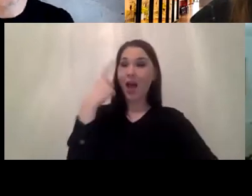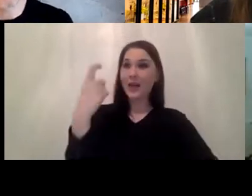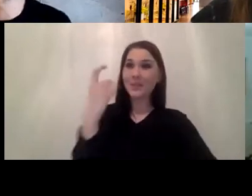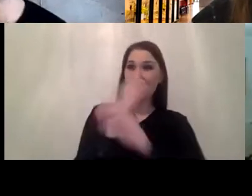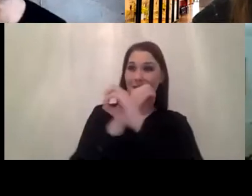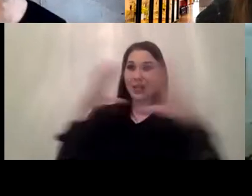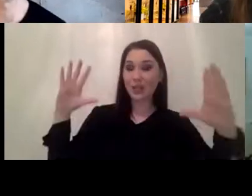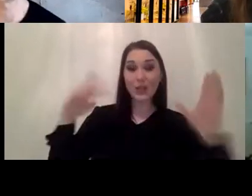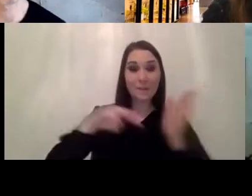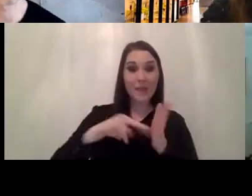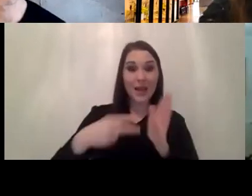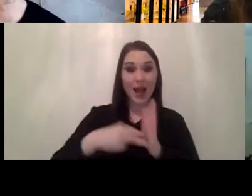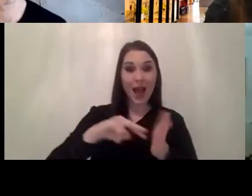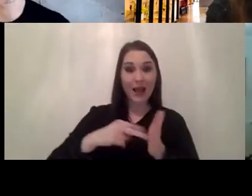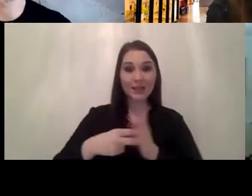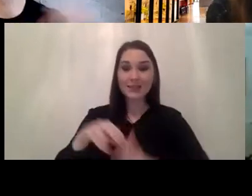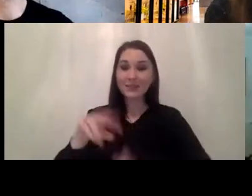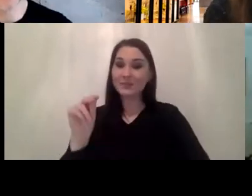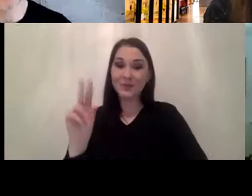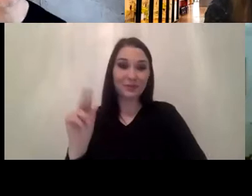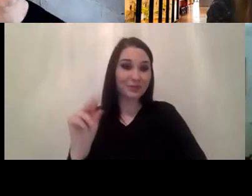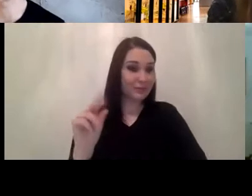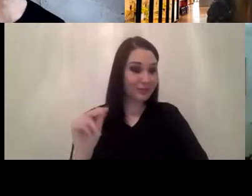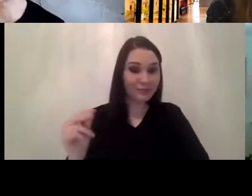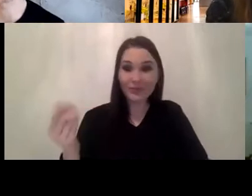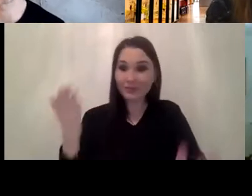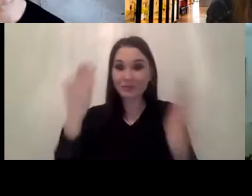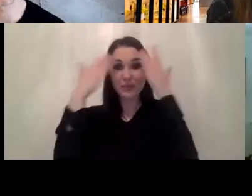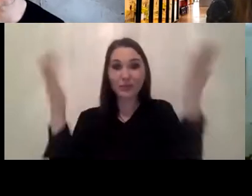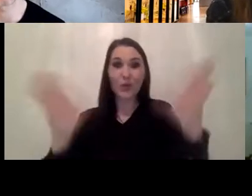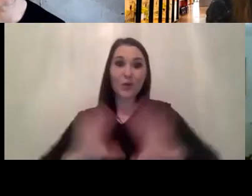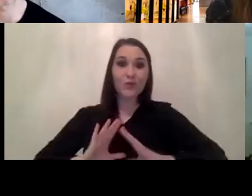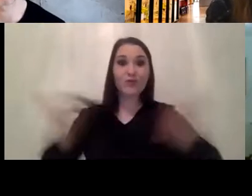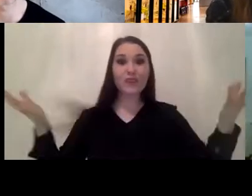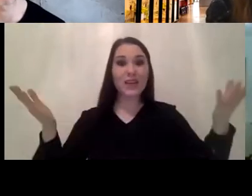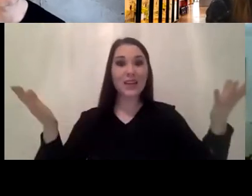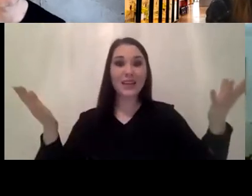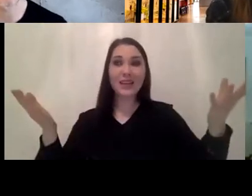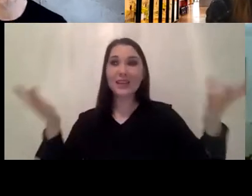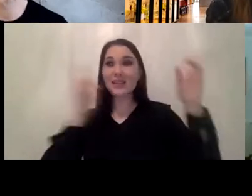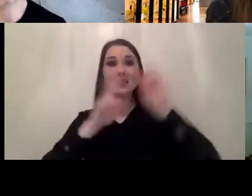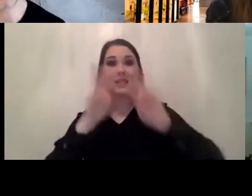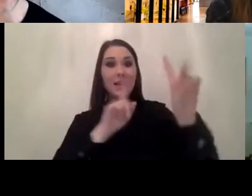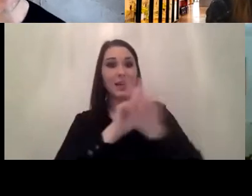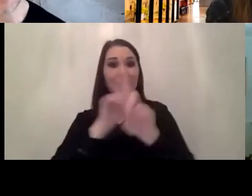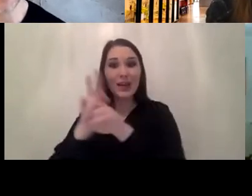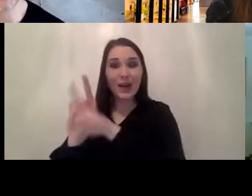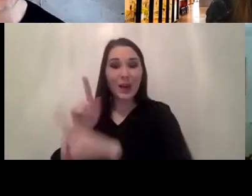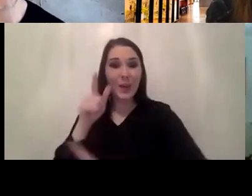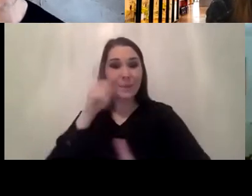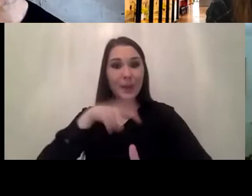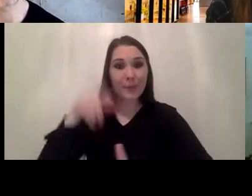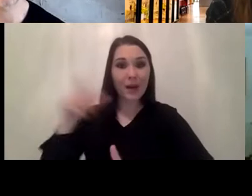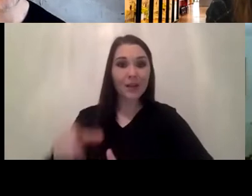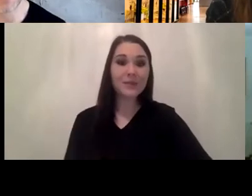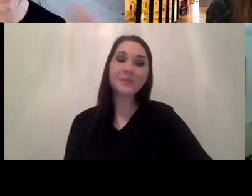planned, known life event when we're able to get free again and start to see people and things change a lot. So I think that there's a lot of